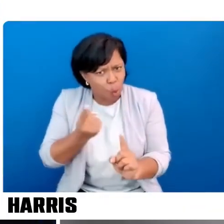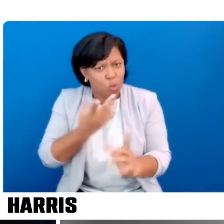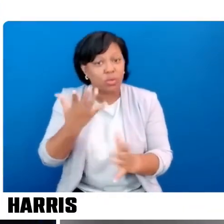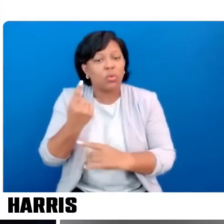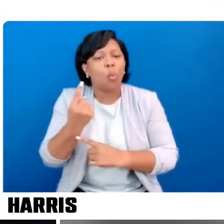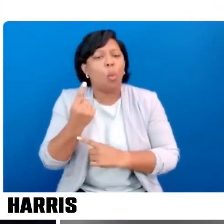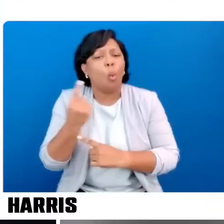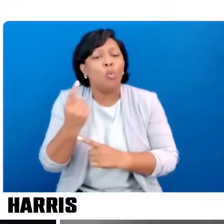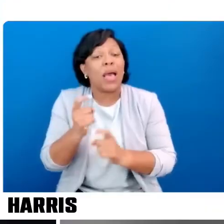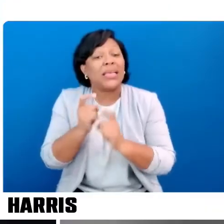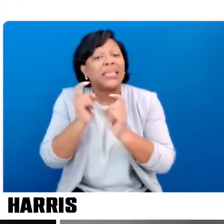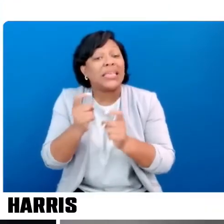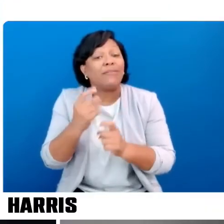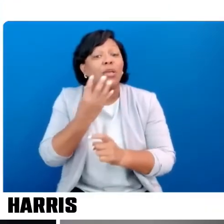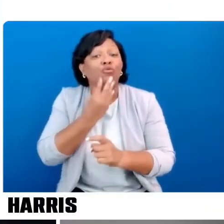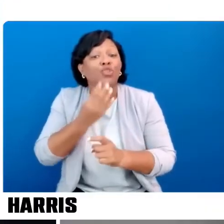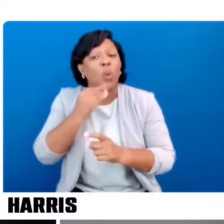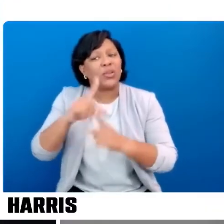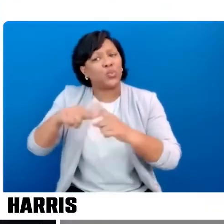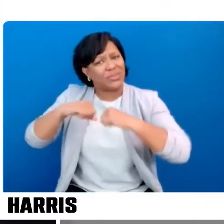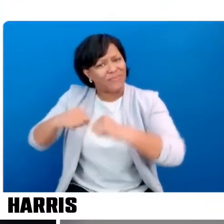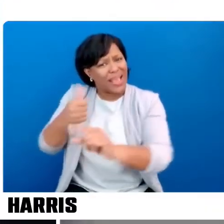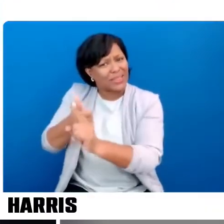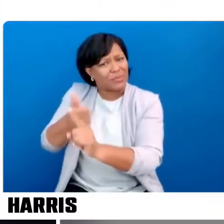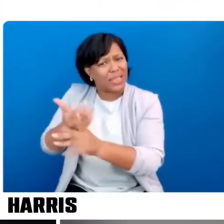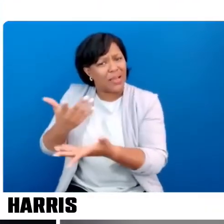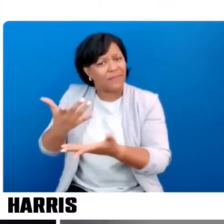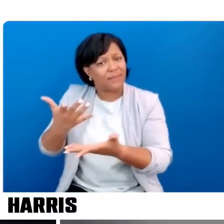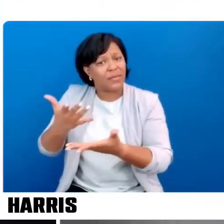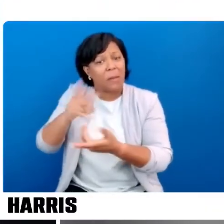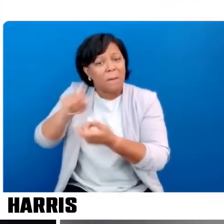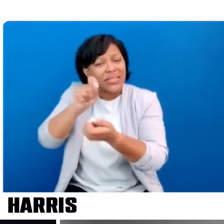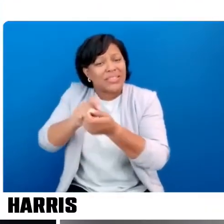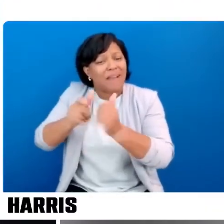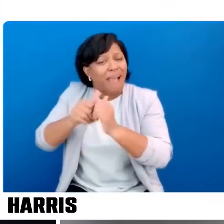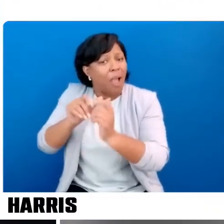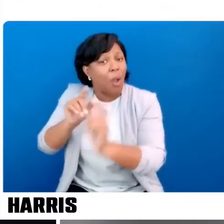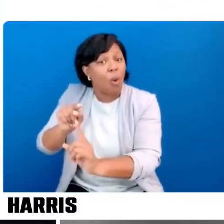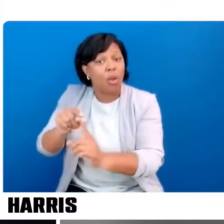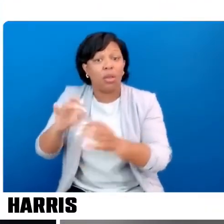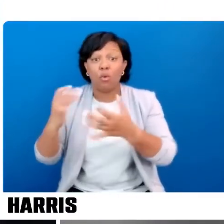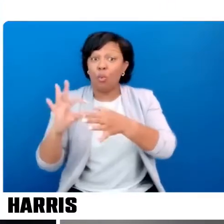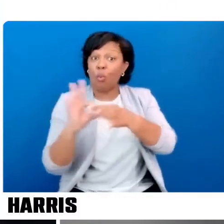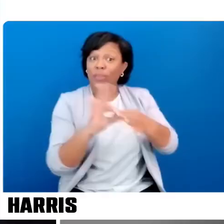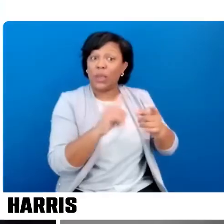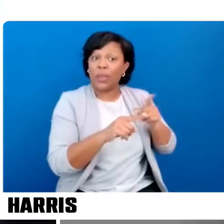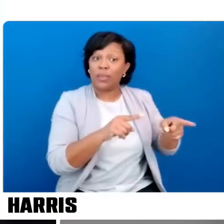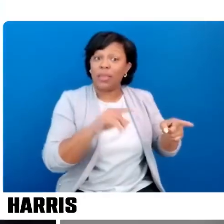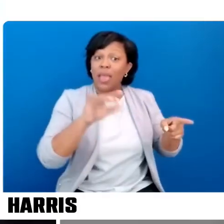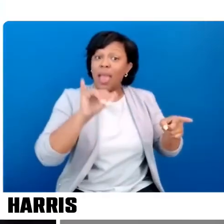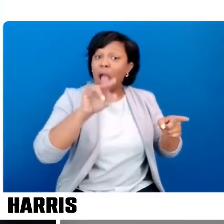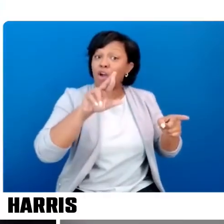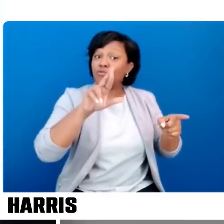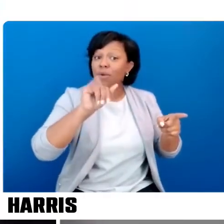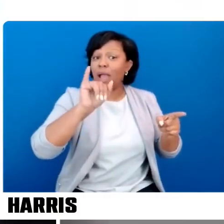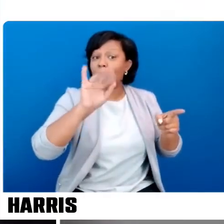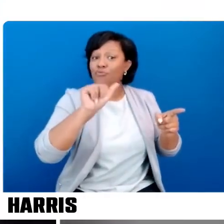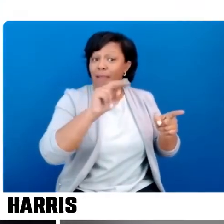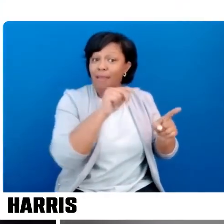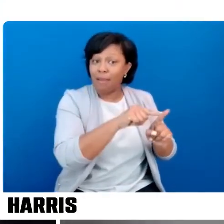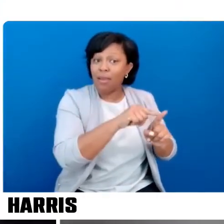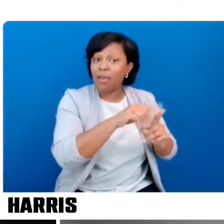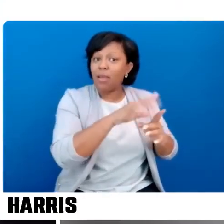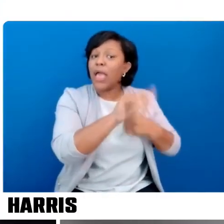defend itself, in particular as it relates to Iran and any threat that Iran and its proxies pose